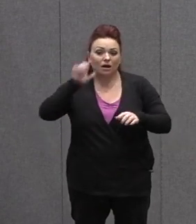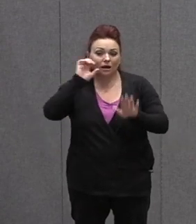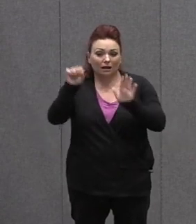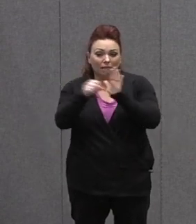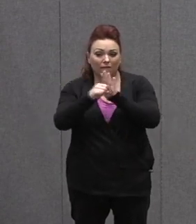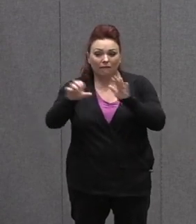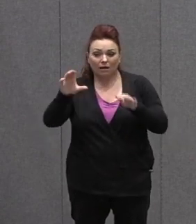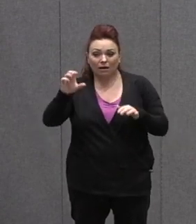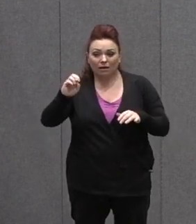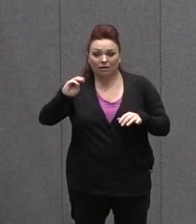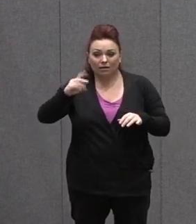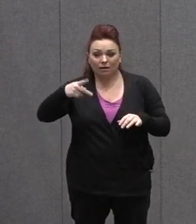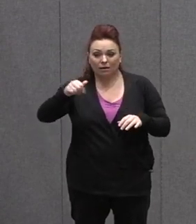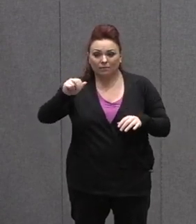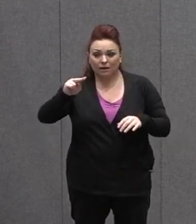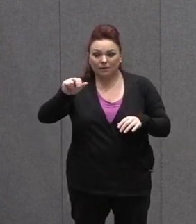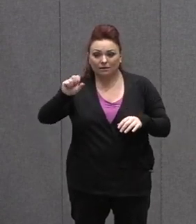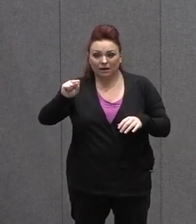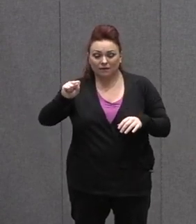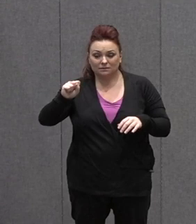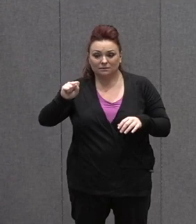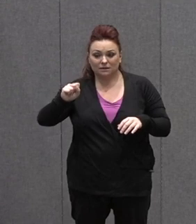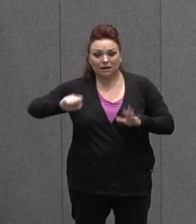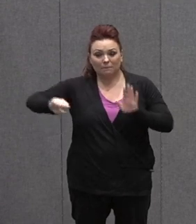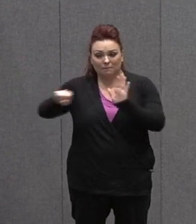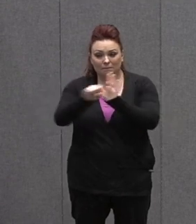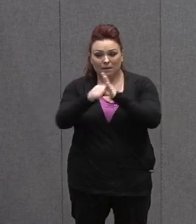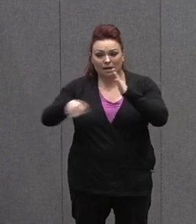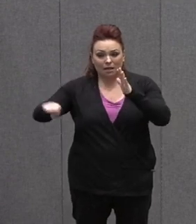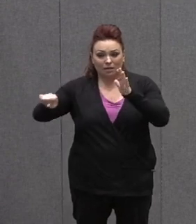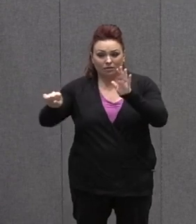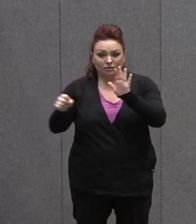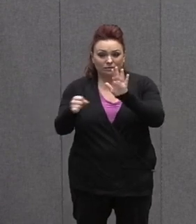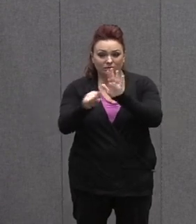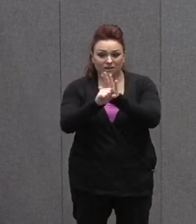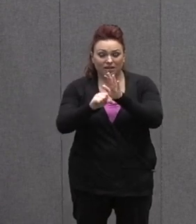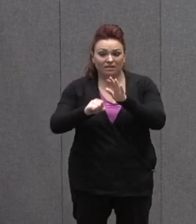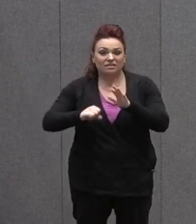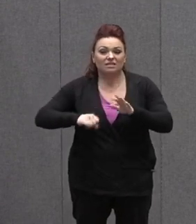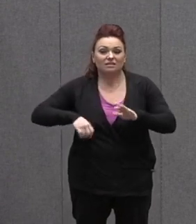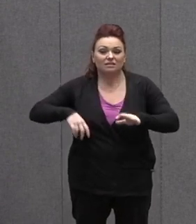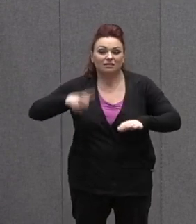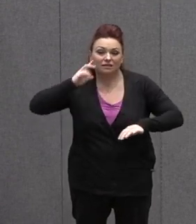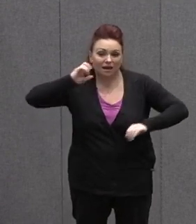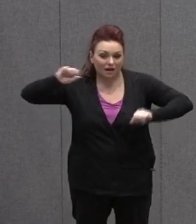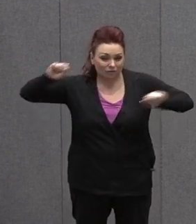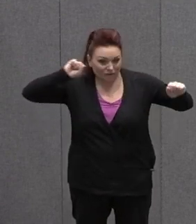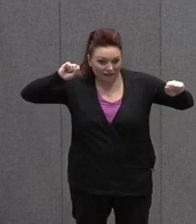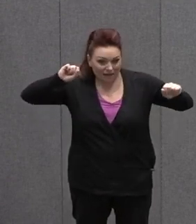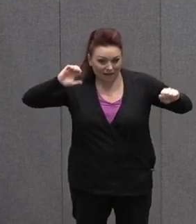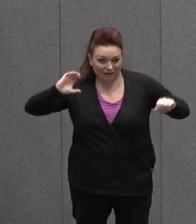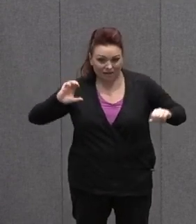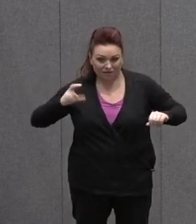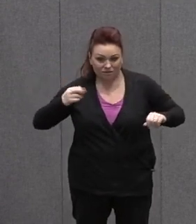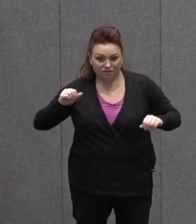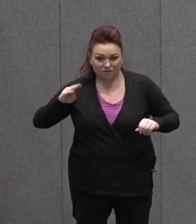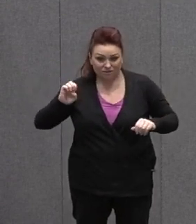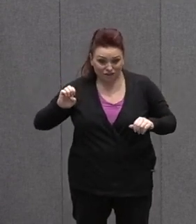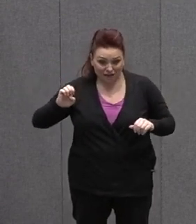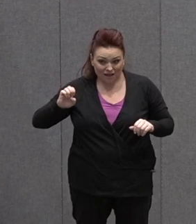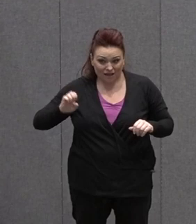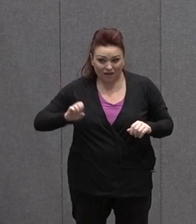bells, campanas, that chime and ring. Round are